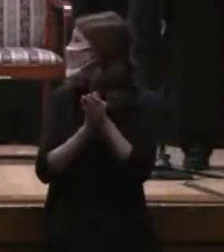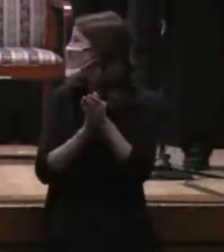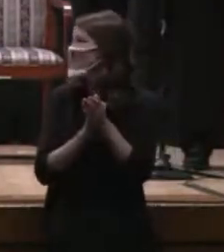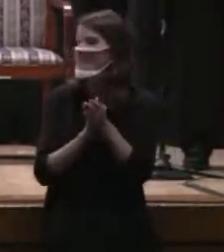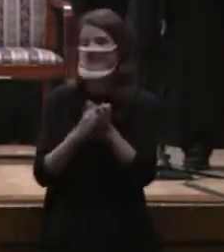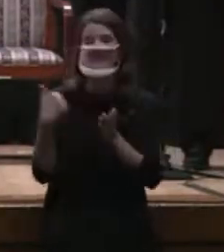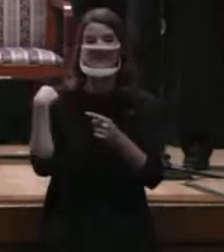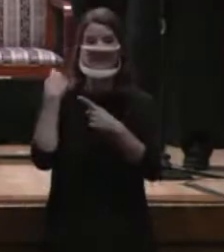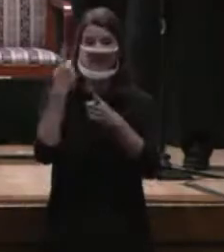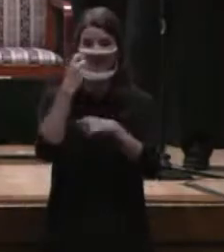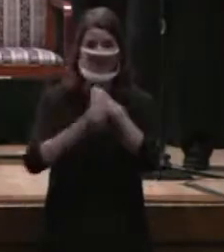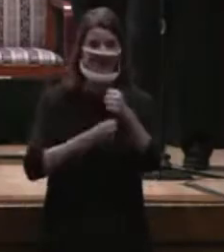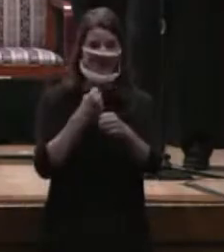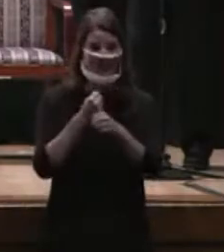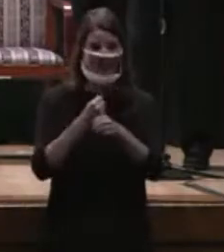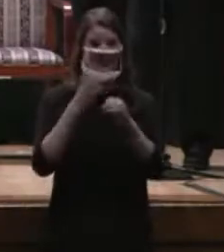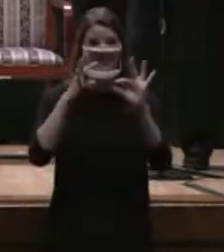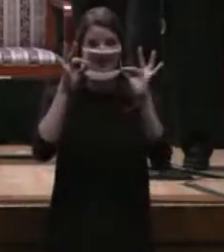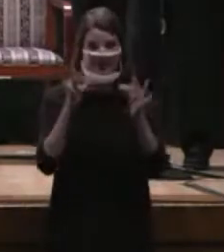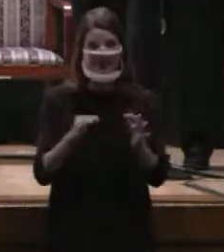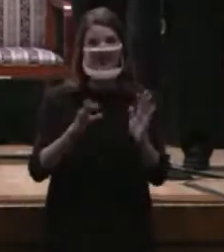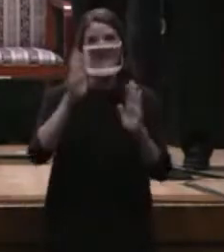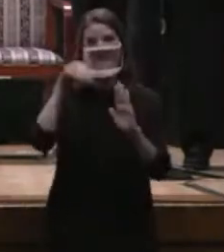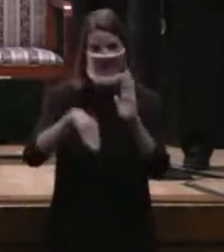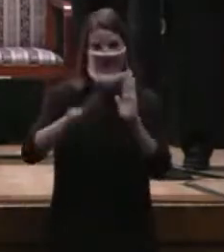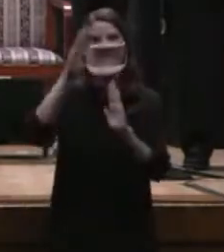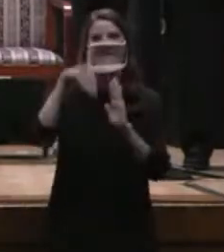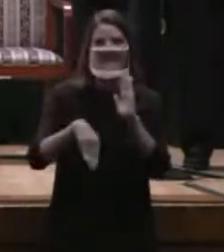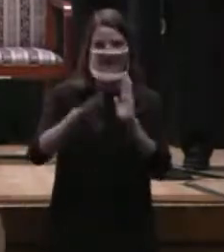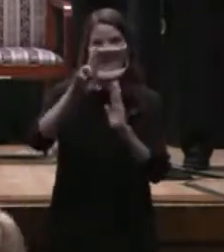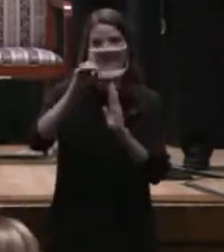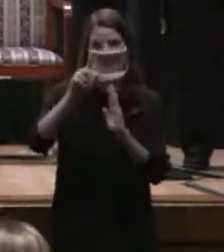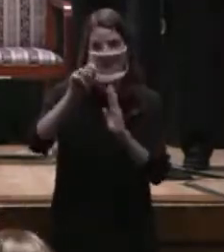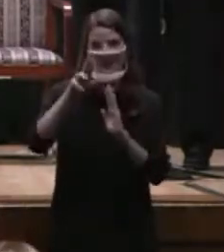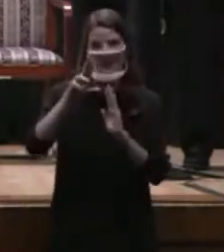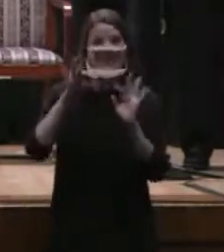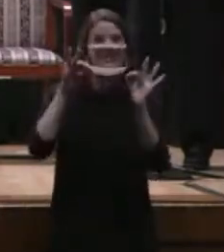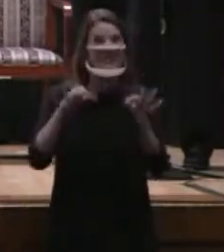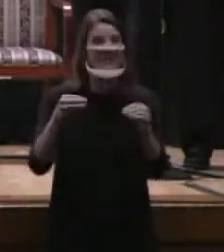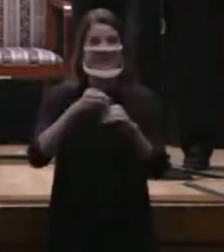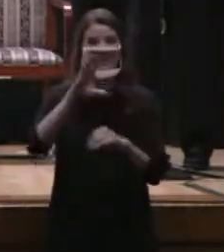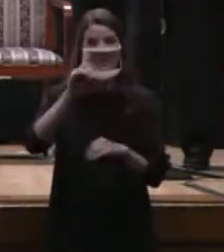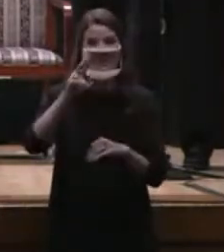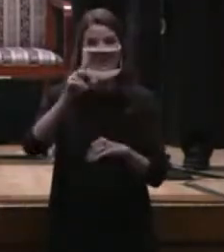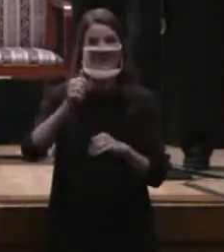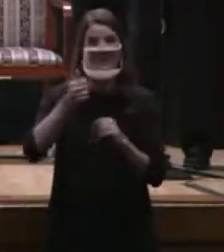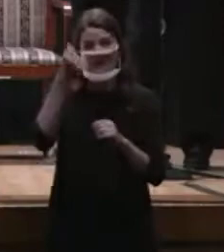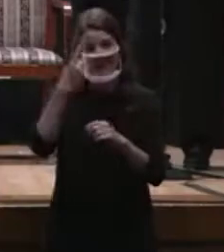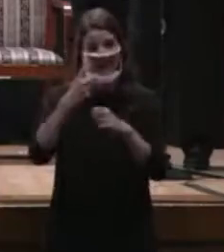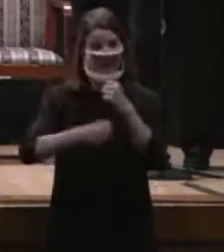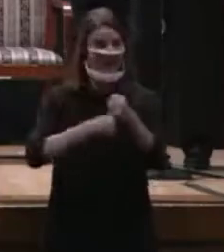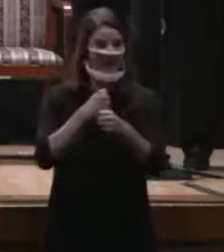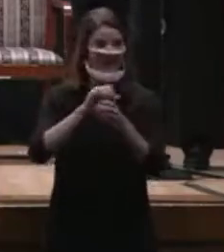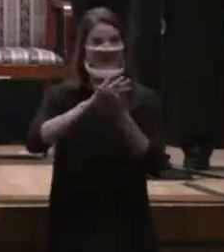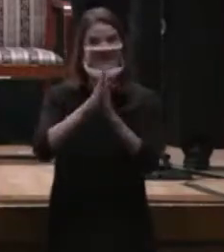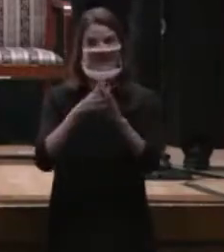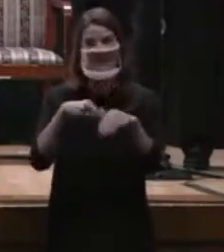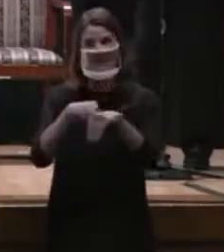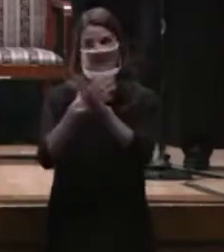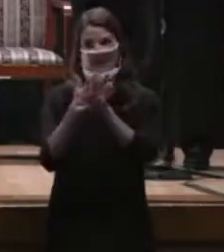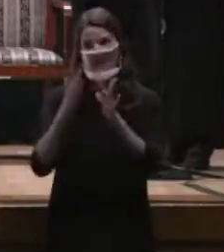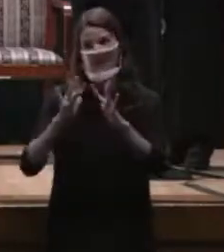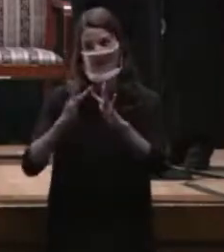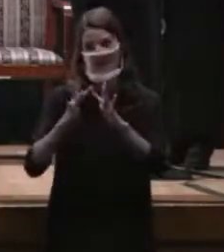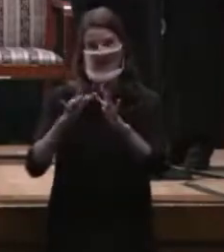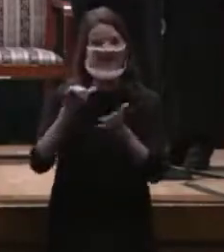This past year has been an absolute roller coaster, especially with COVID making half of the year online. I could not